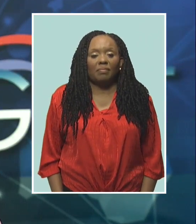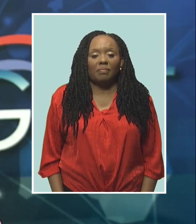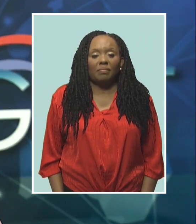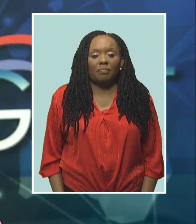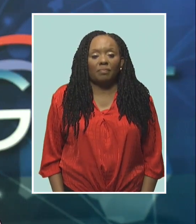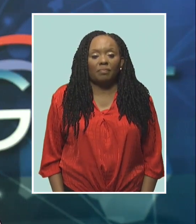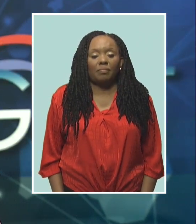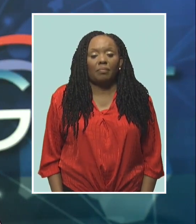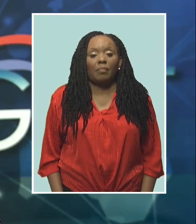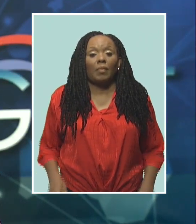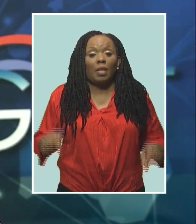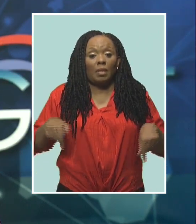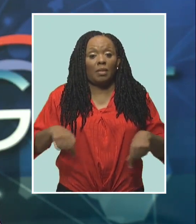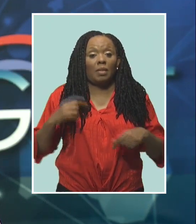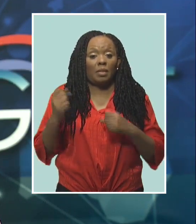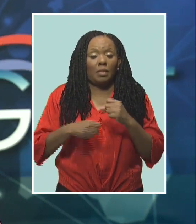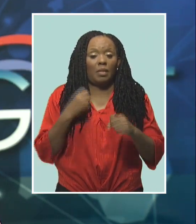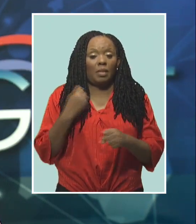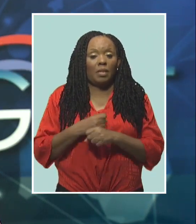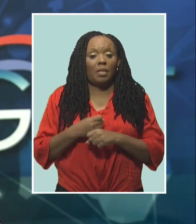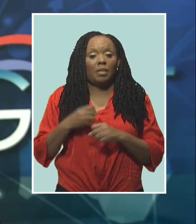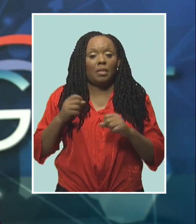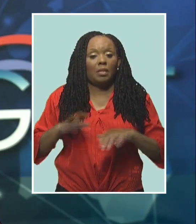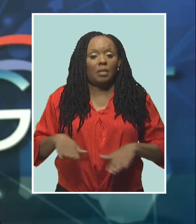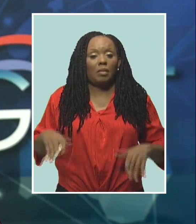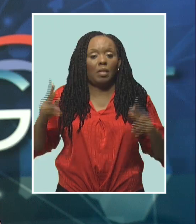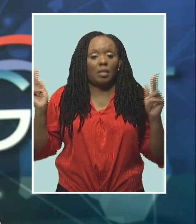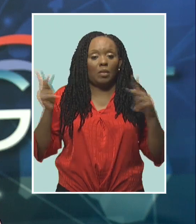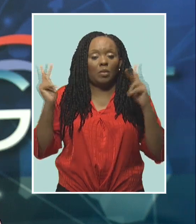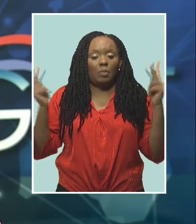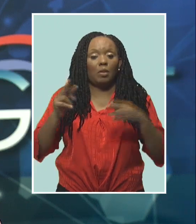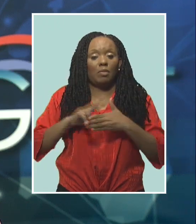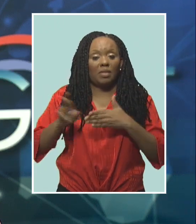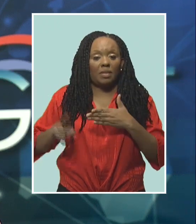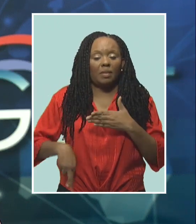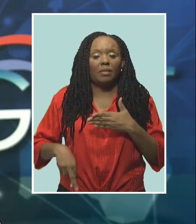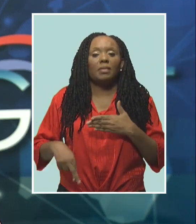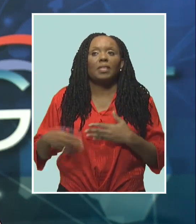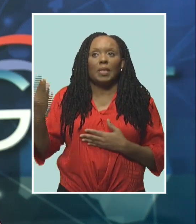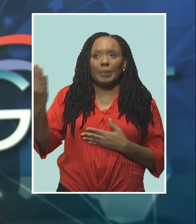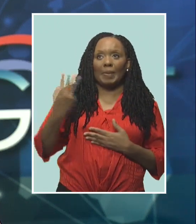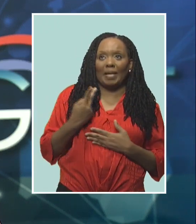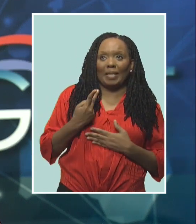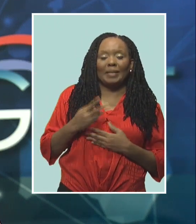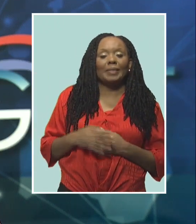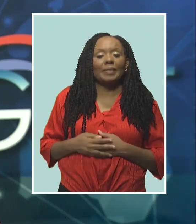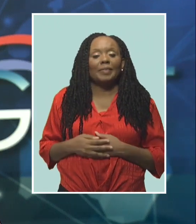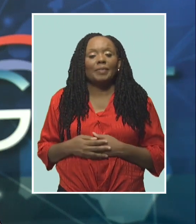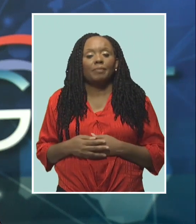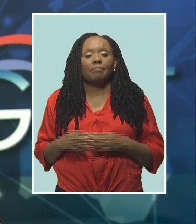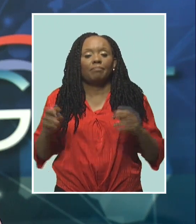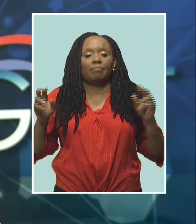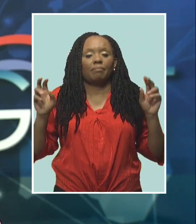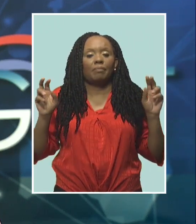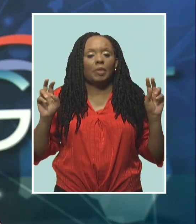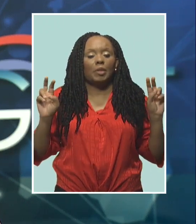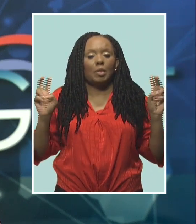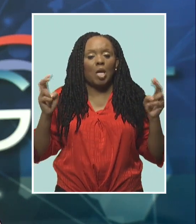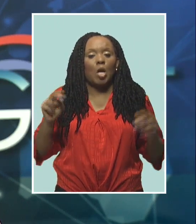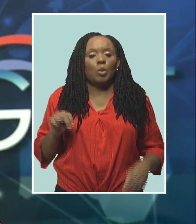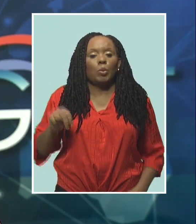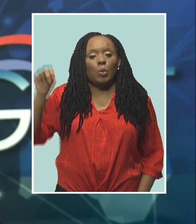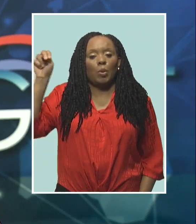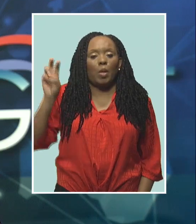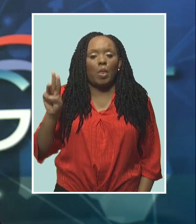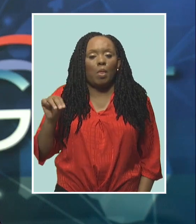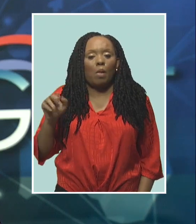The results of this year's Sunshine Snacks Junior Kadooment are back. And Northern Mass, led by Randolph Woodruff, has taken the